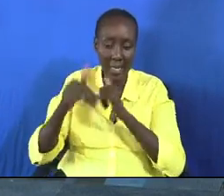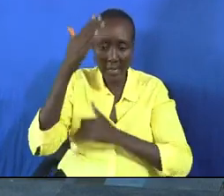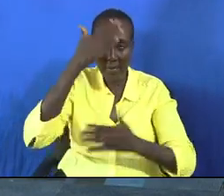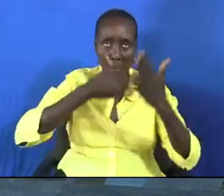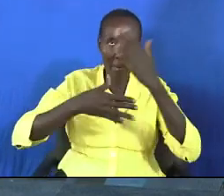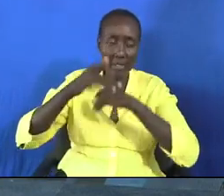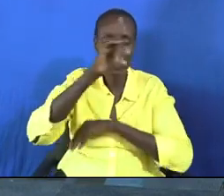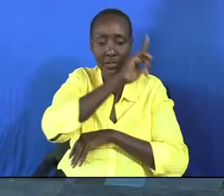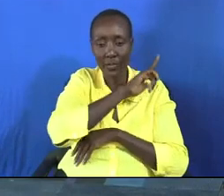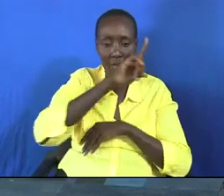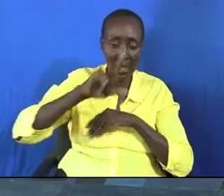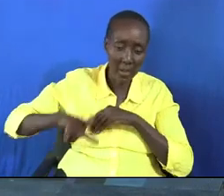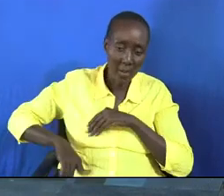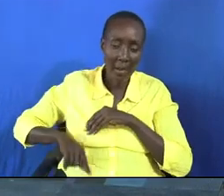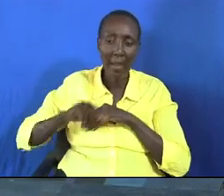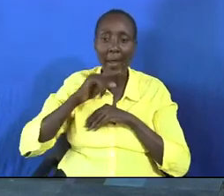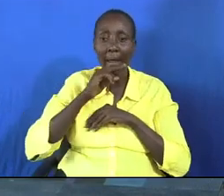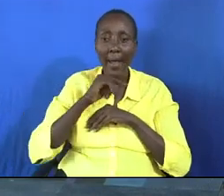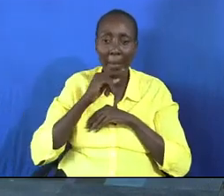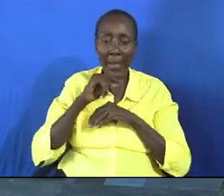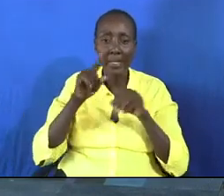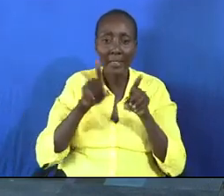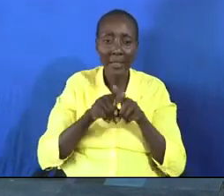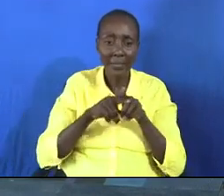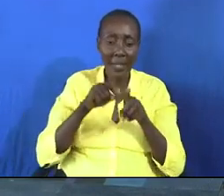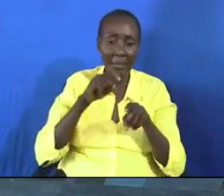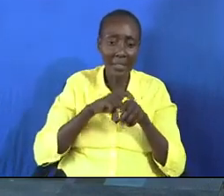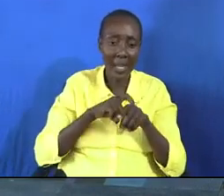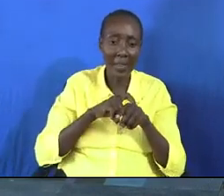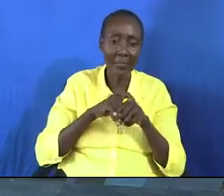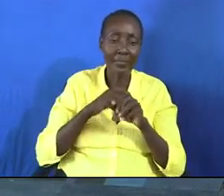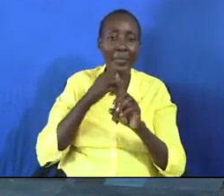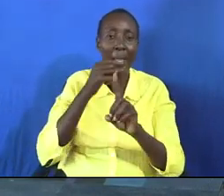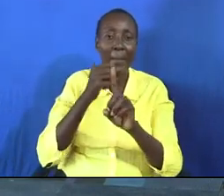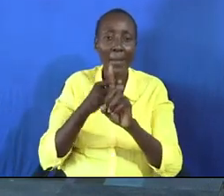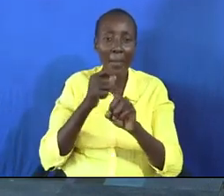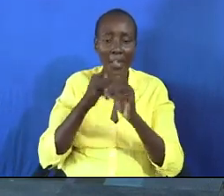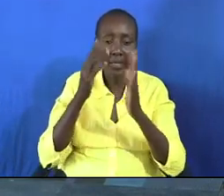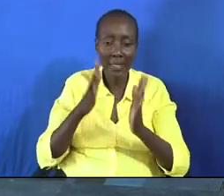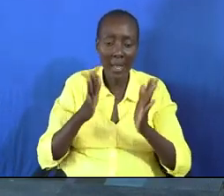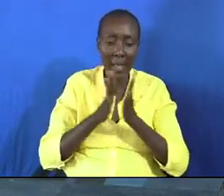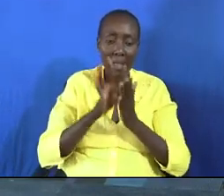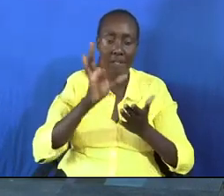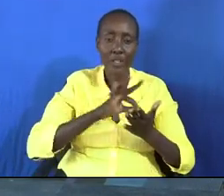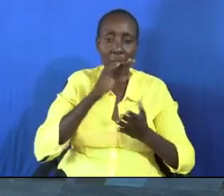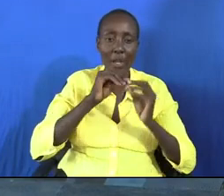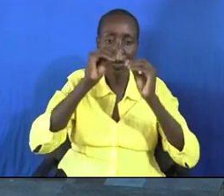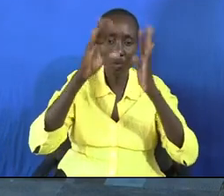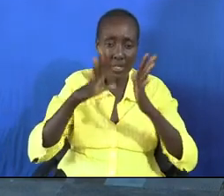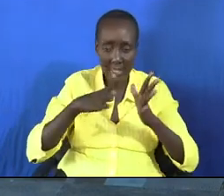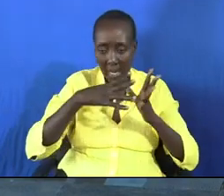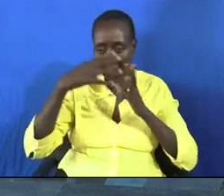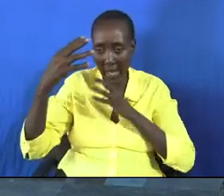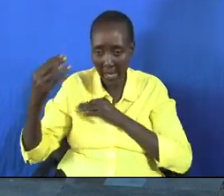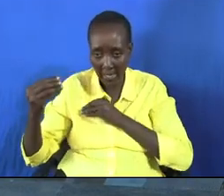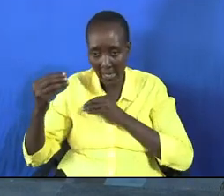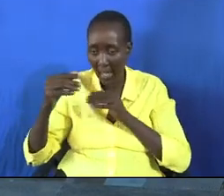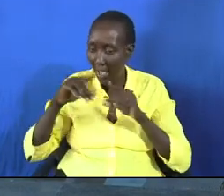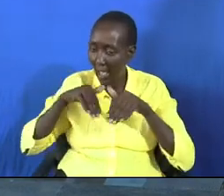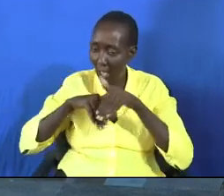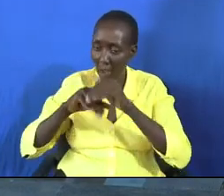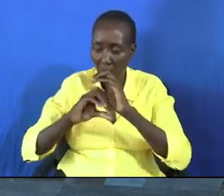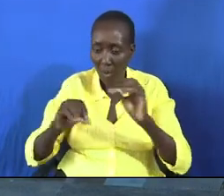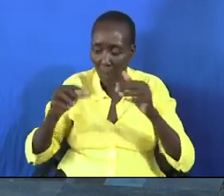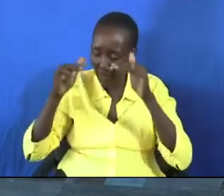of the Lord. A man, even when his mentor, his spiritual teacher left, he didn't follow him.